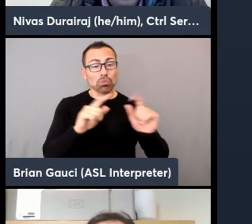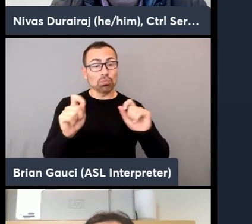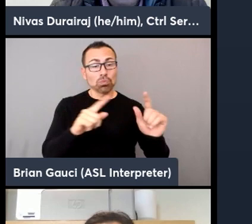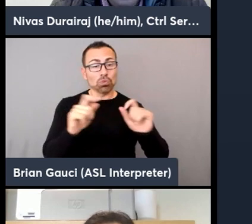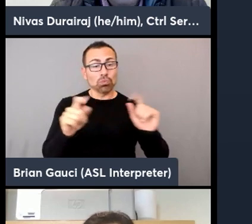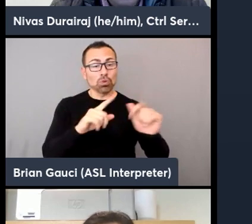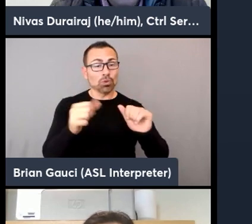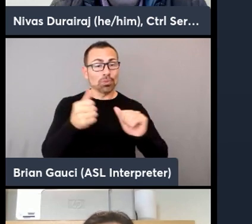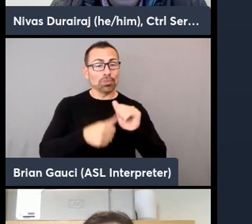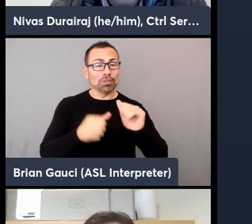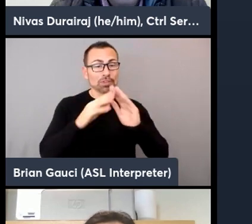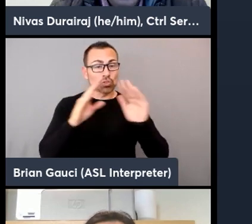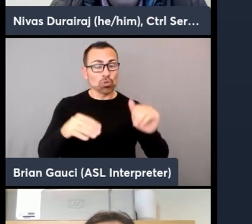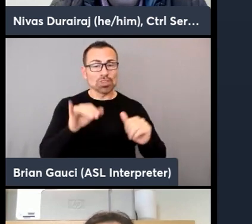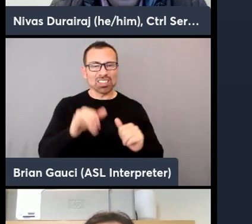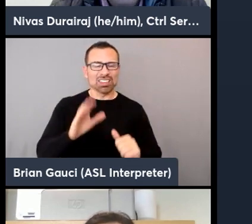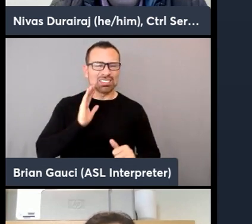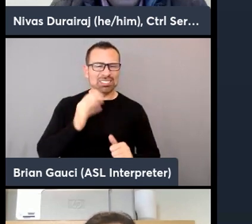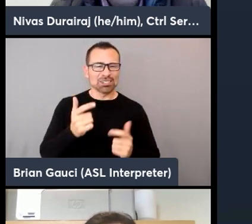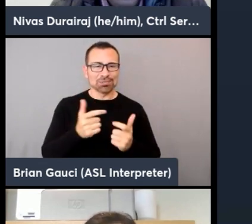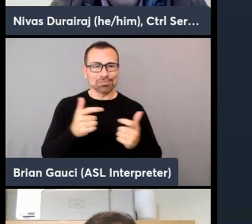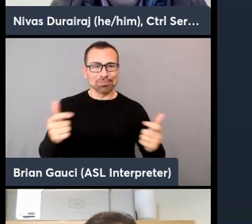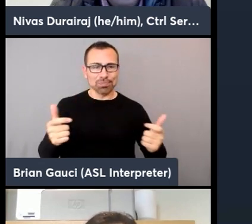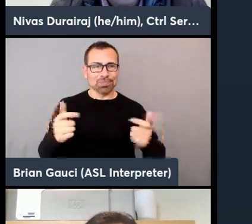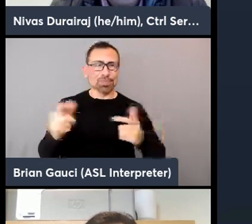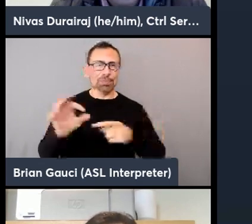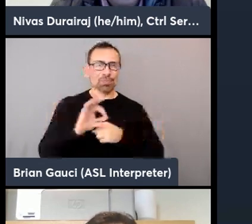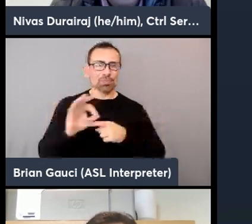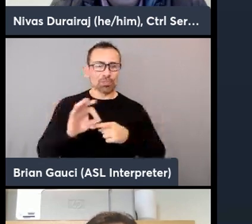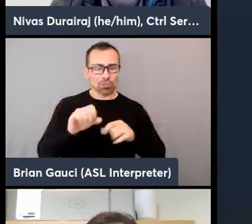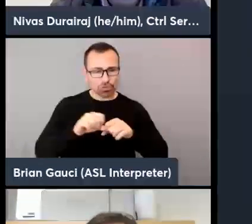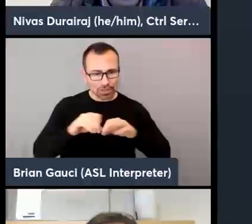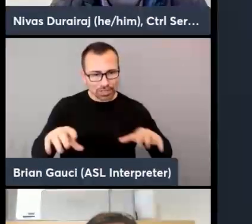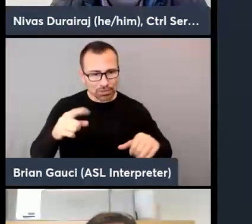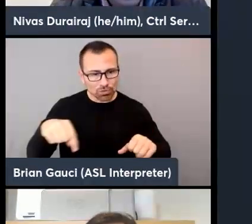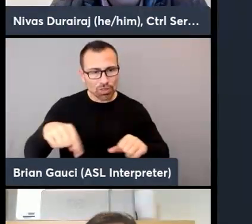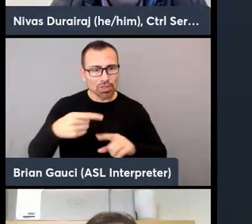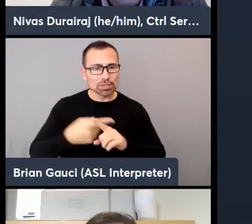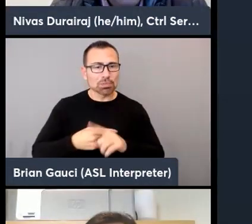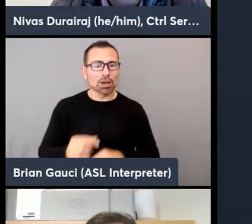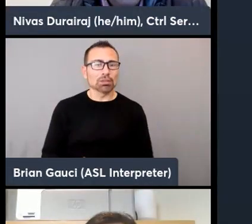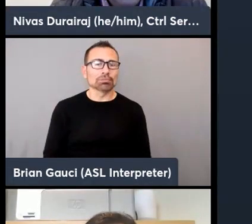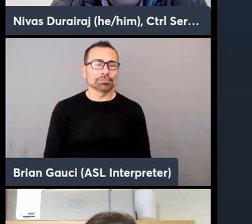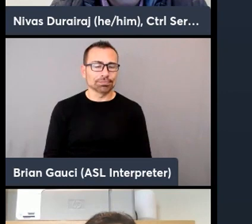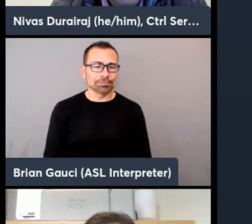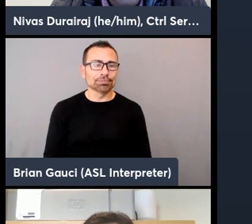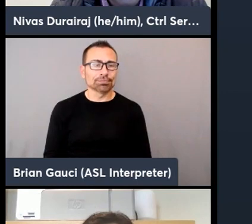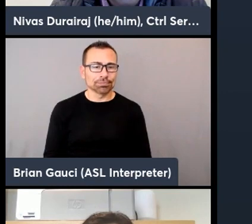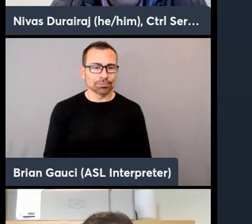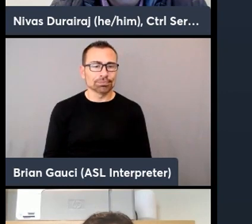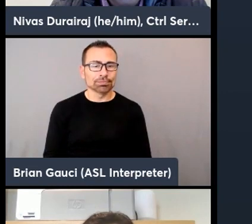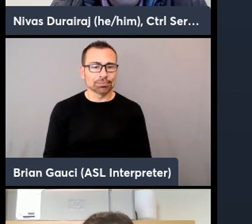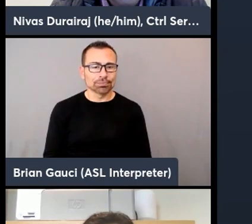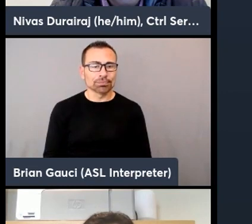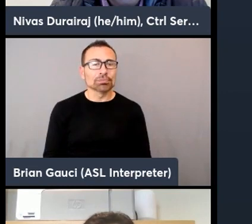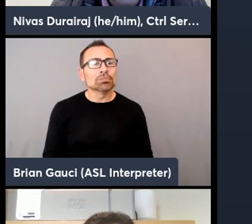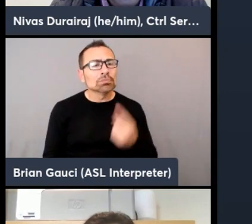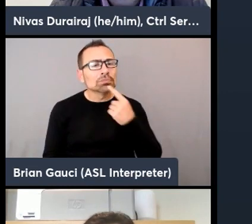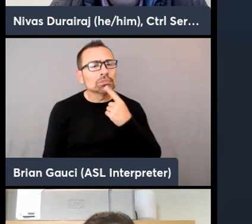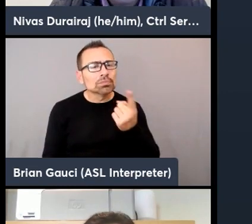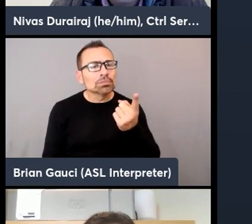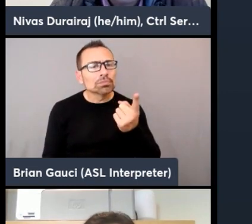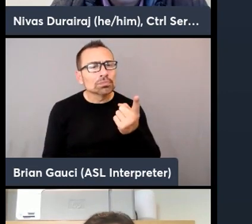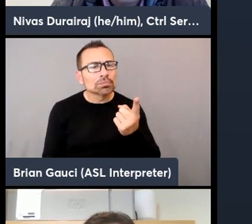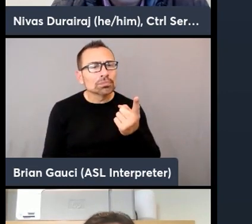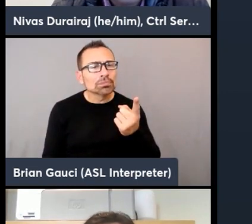like our big feature release for the month or whatever. So the next, sorry, were you going to say something? Well, I was